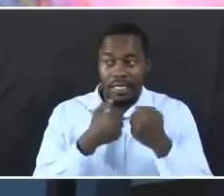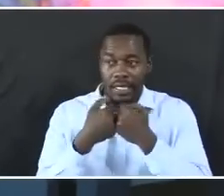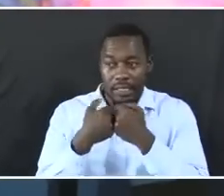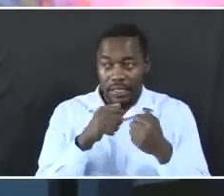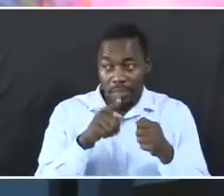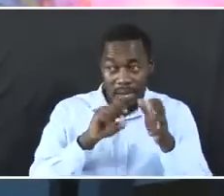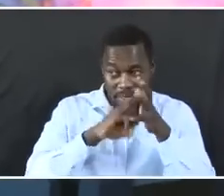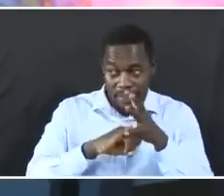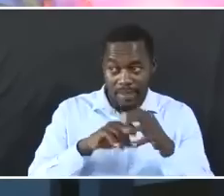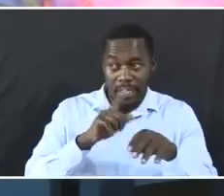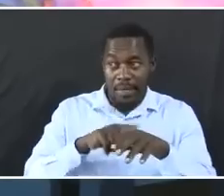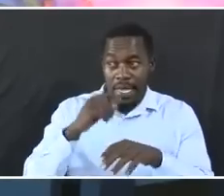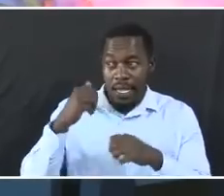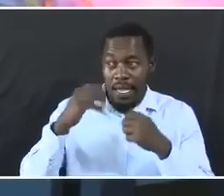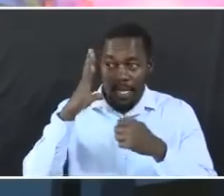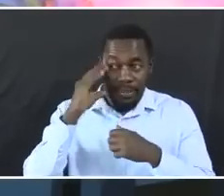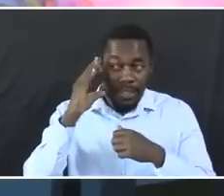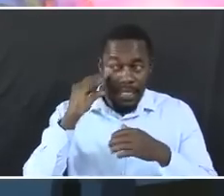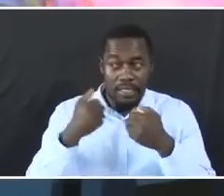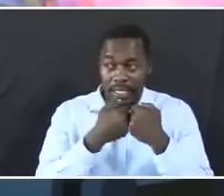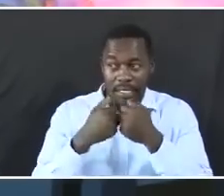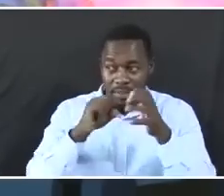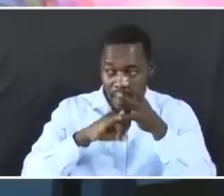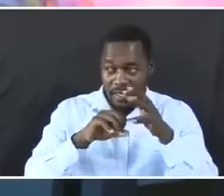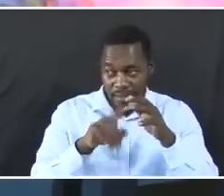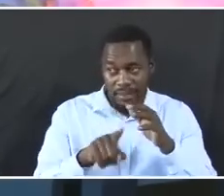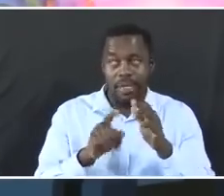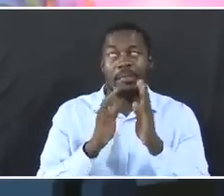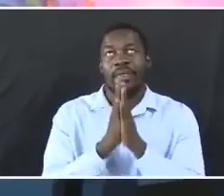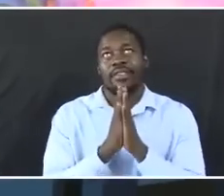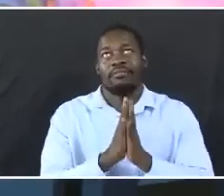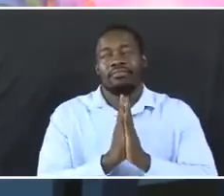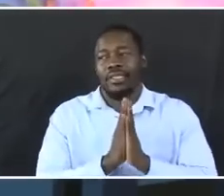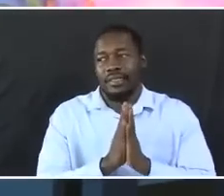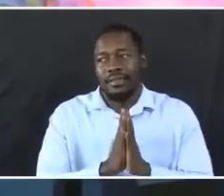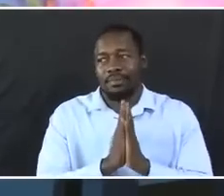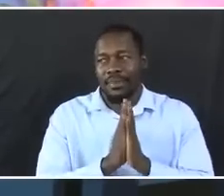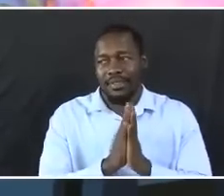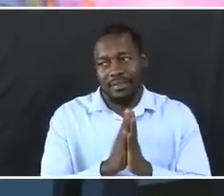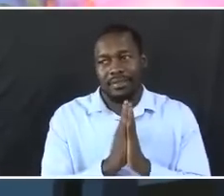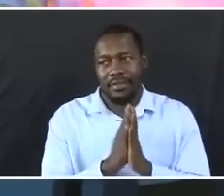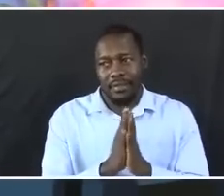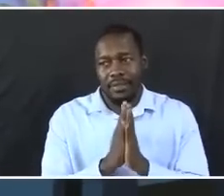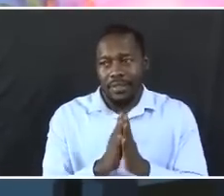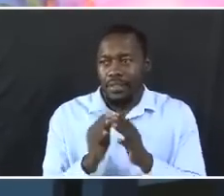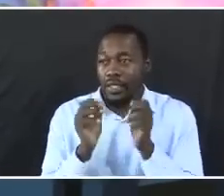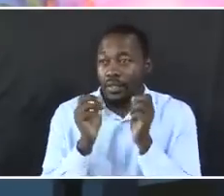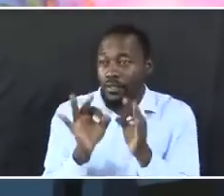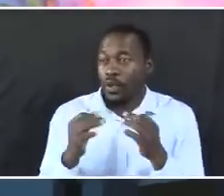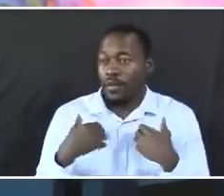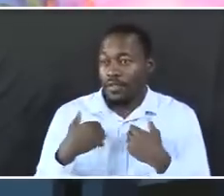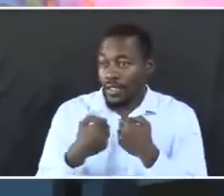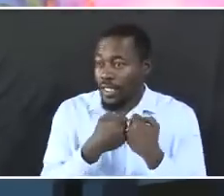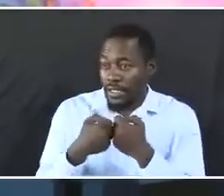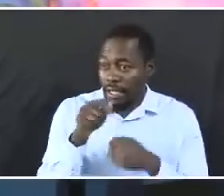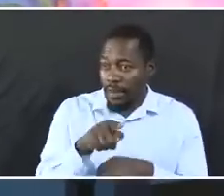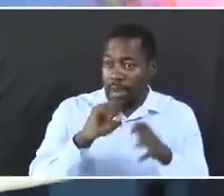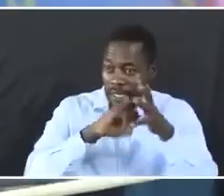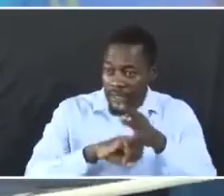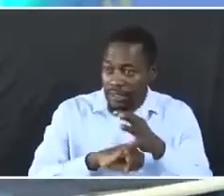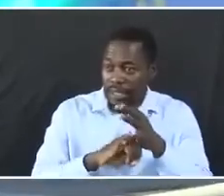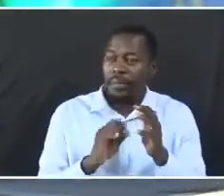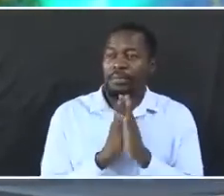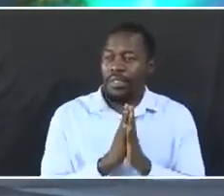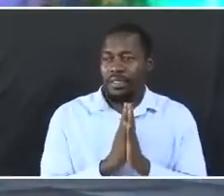on marriage is a spiritual battlefield, understand the power that is fighting your marriage. Stop fighting your